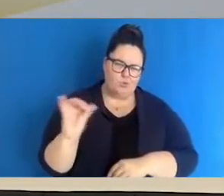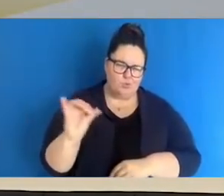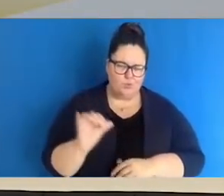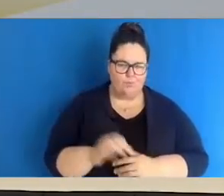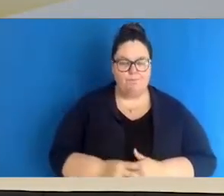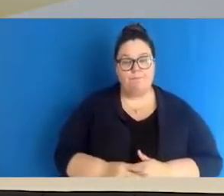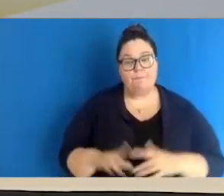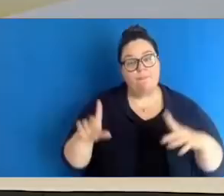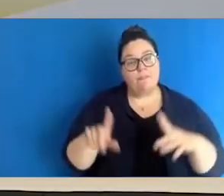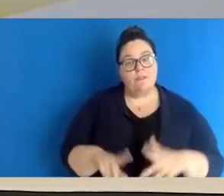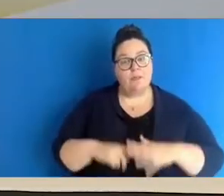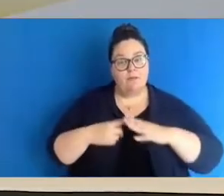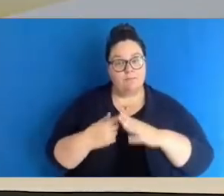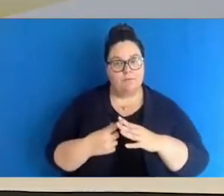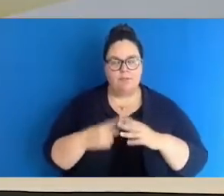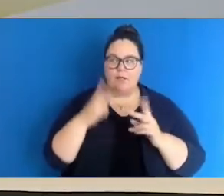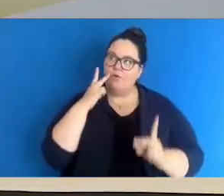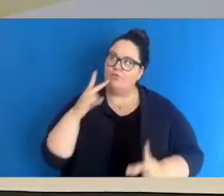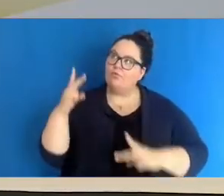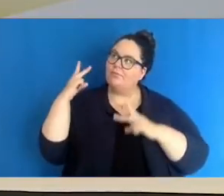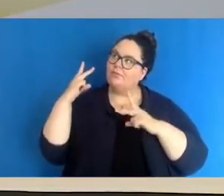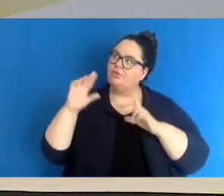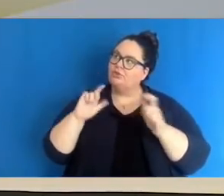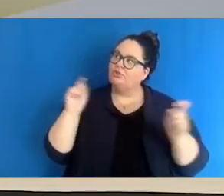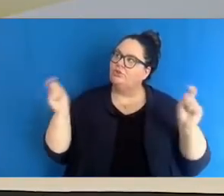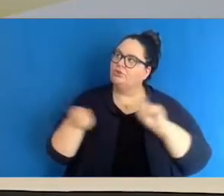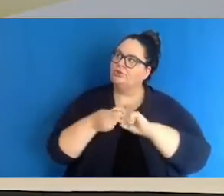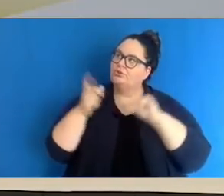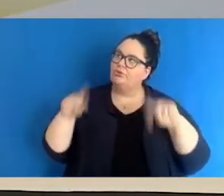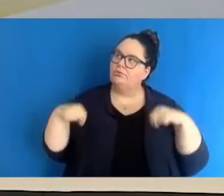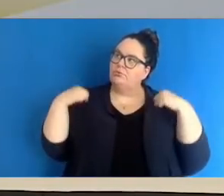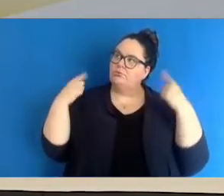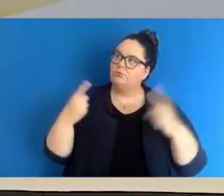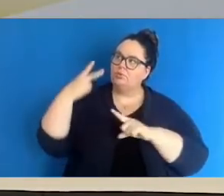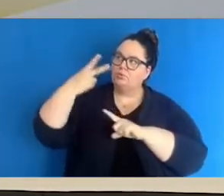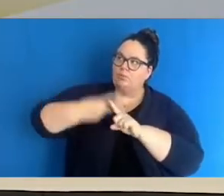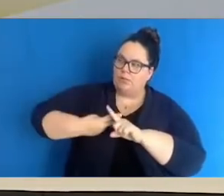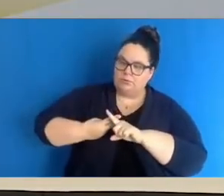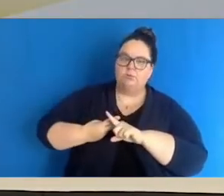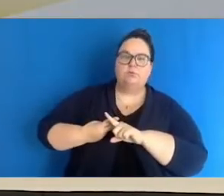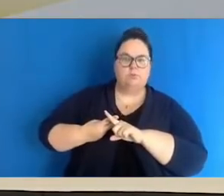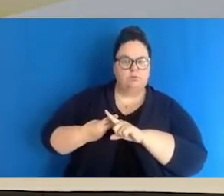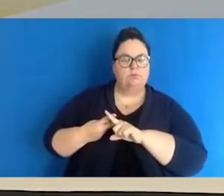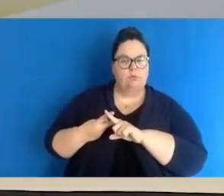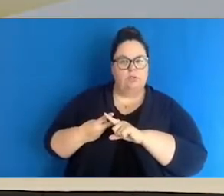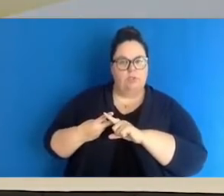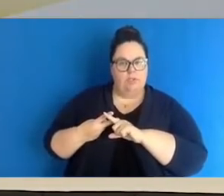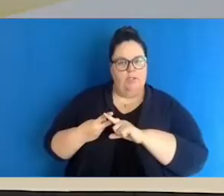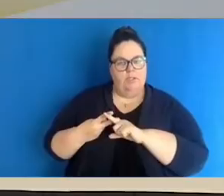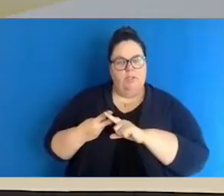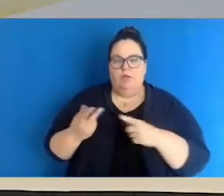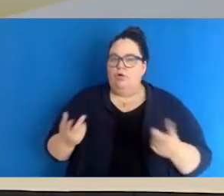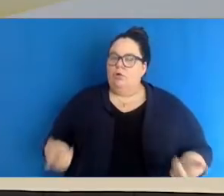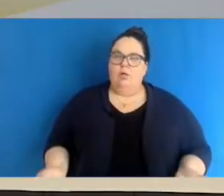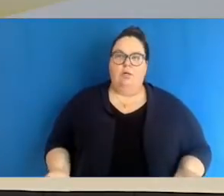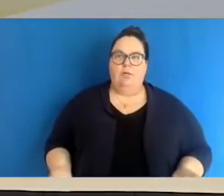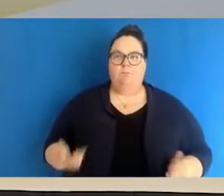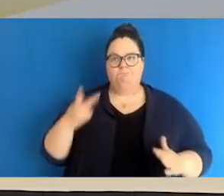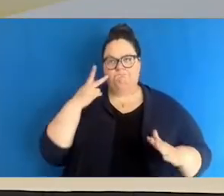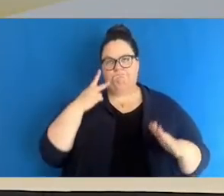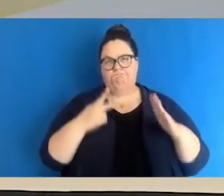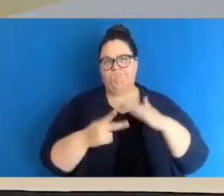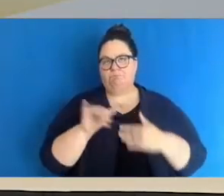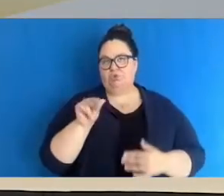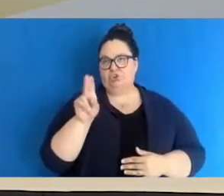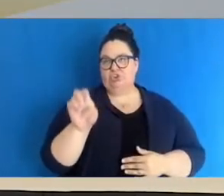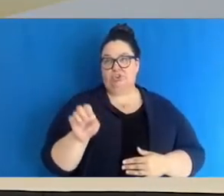beginning, I reflected on some of the changes COVID-19 has presented to us in the last 2 months. And we would not have predicted in June that